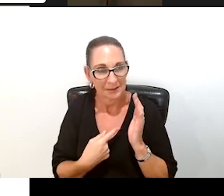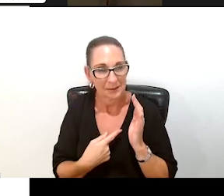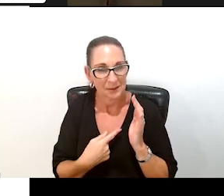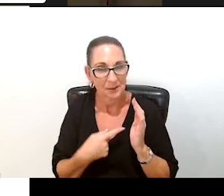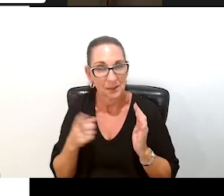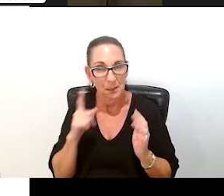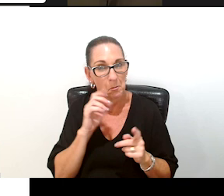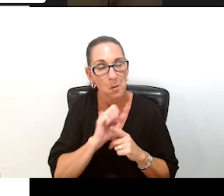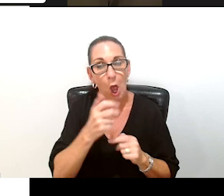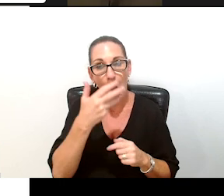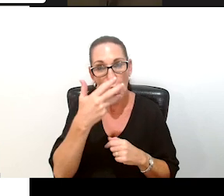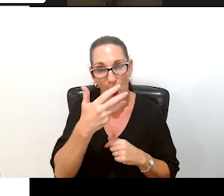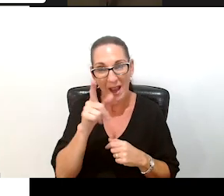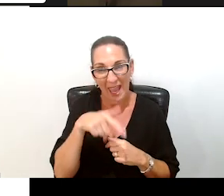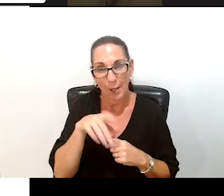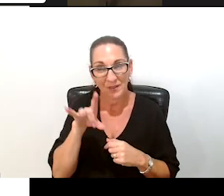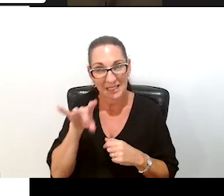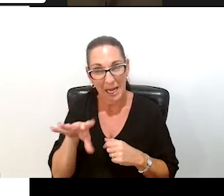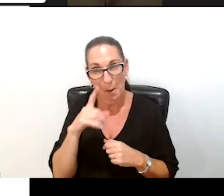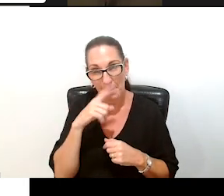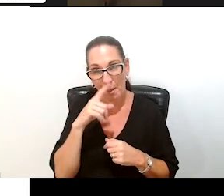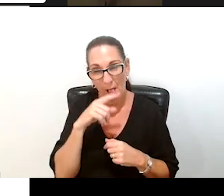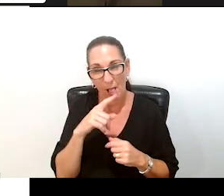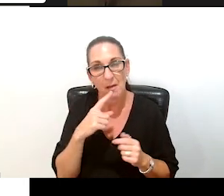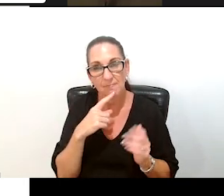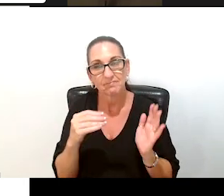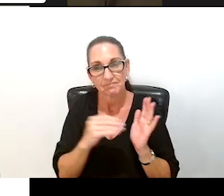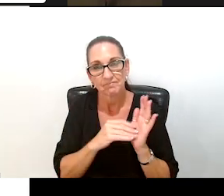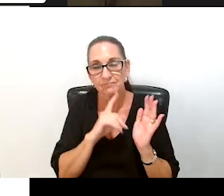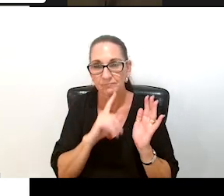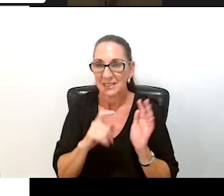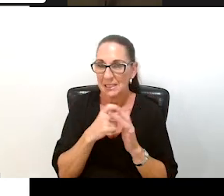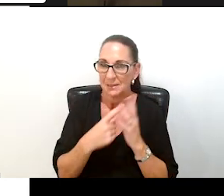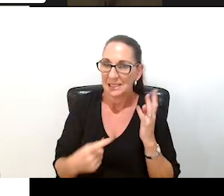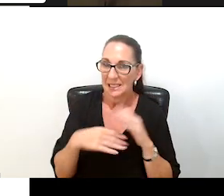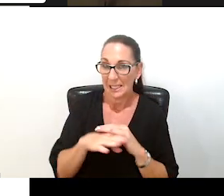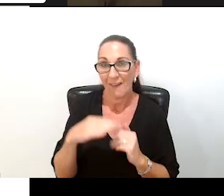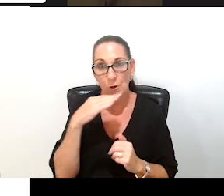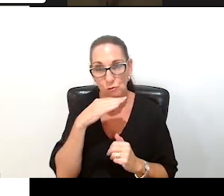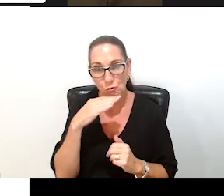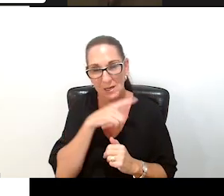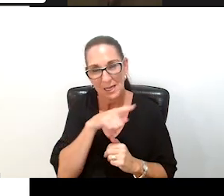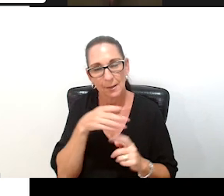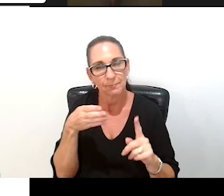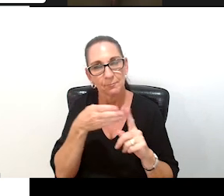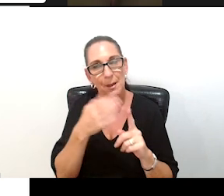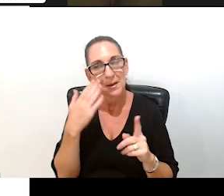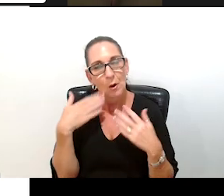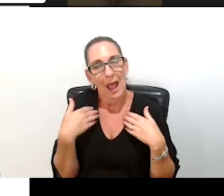they found that 9 out of 10 people identified with disability in Victoria used mental health